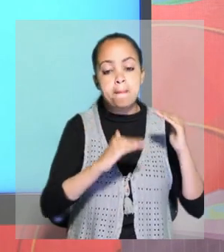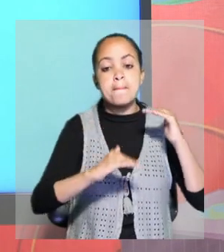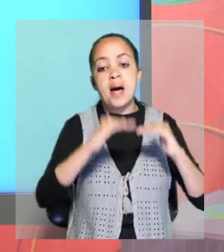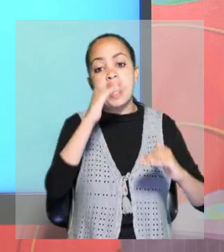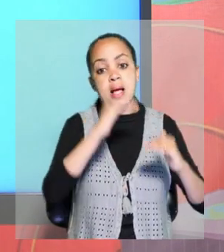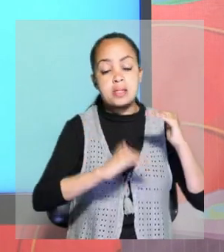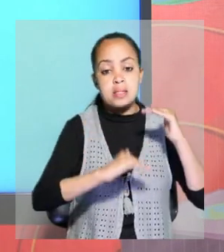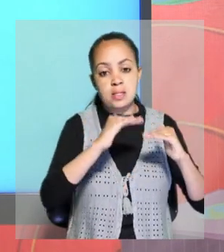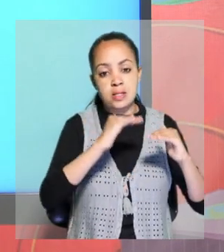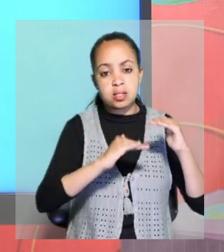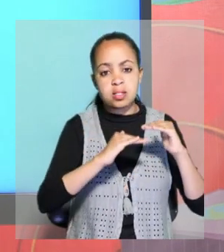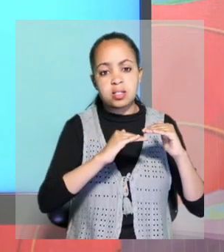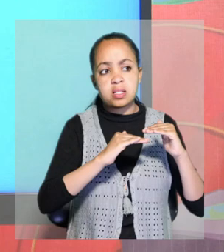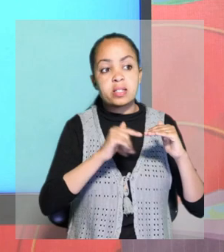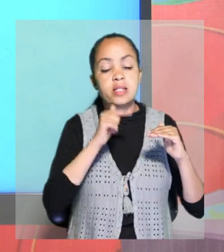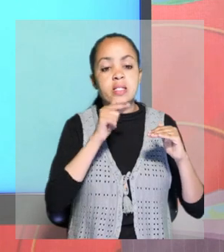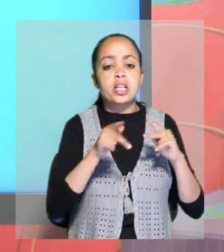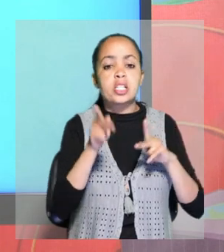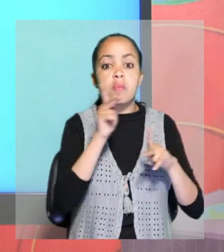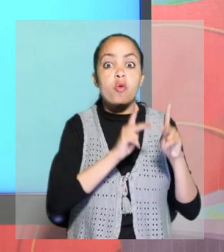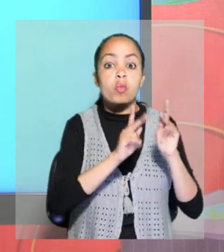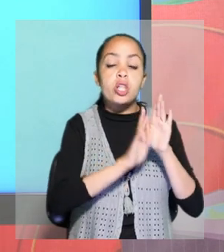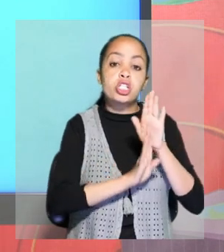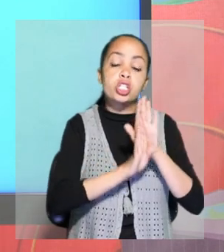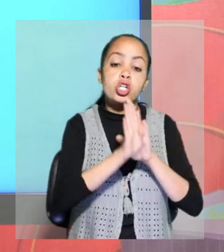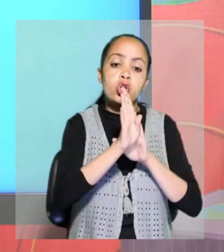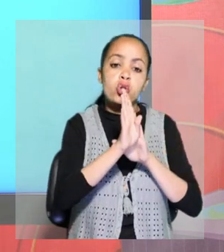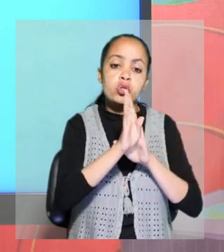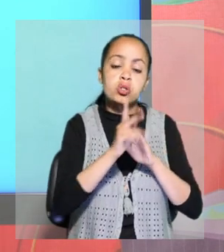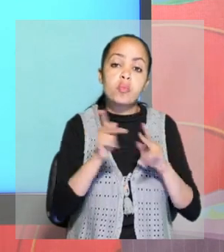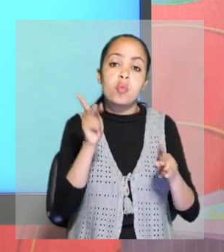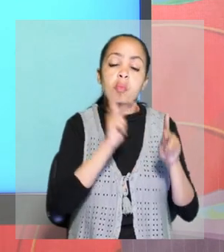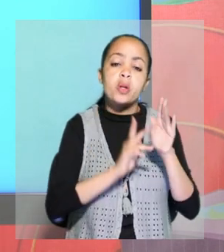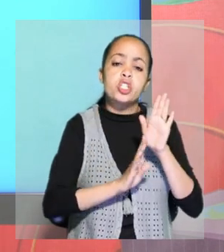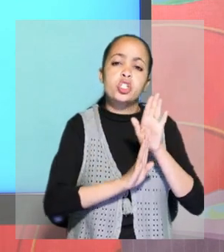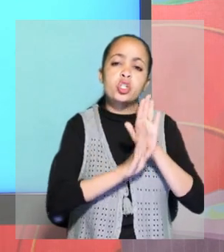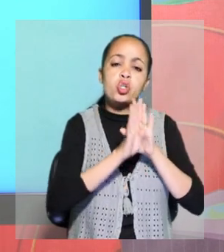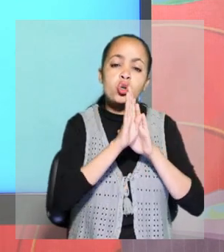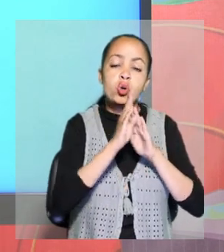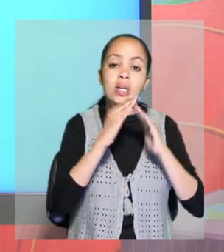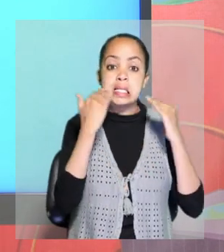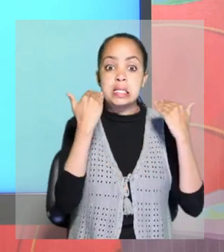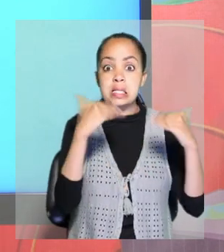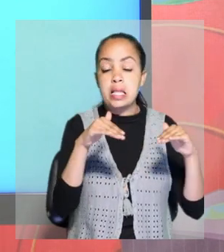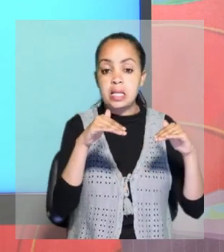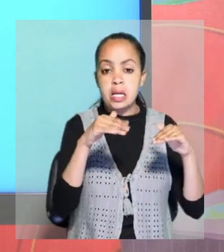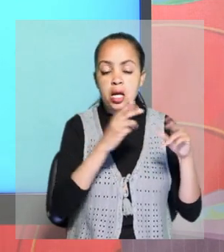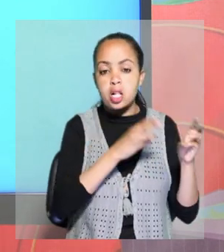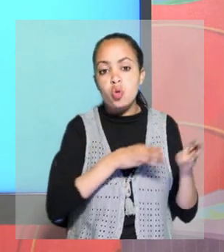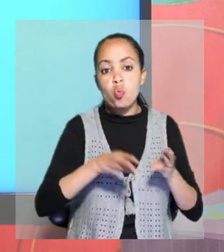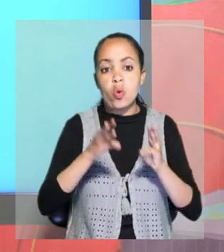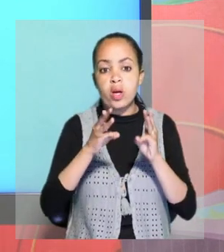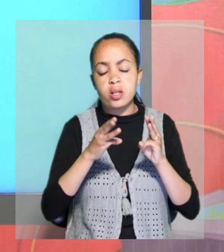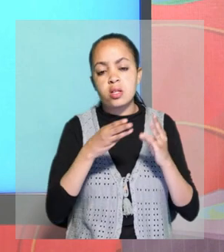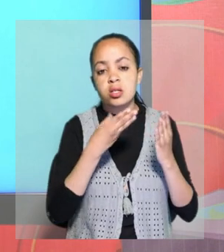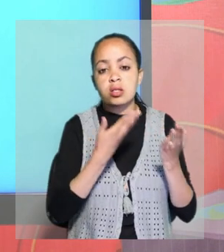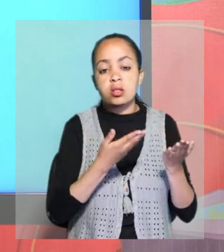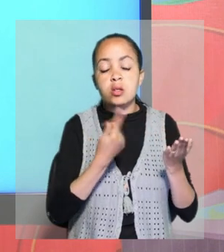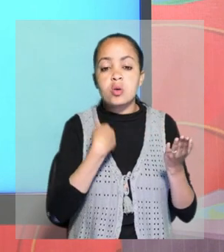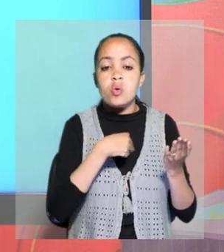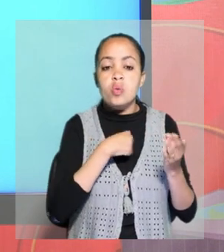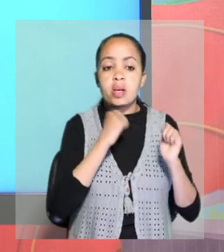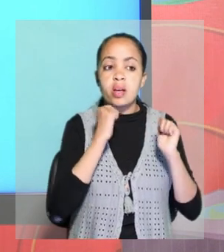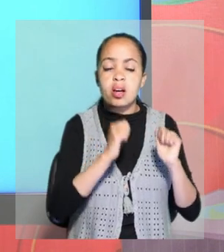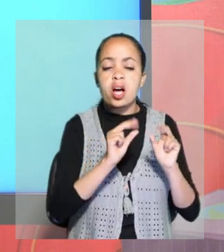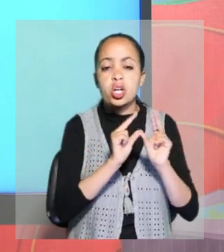here. Even though there is a population growth, population can be grown in a statical manner. So, we